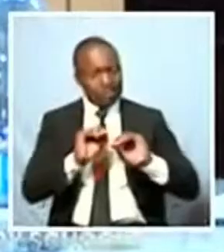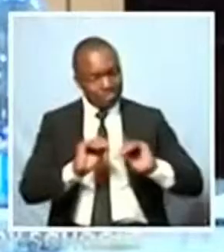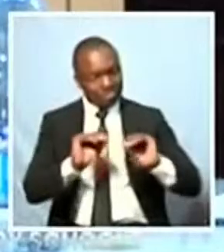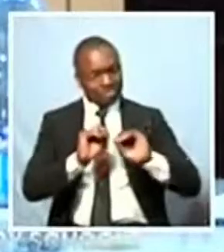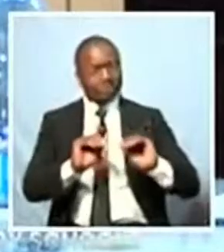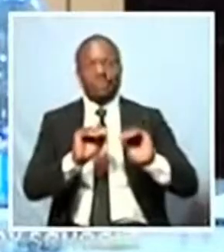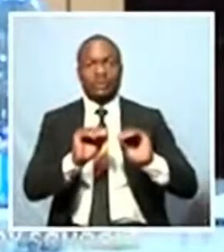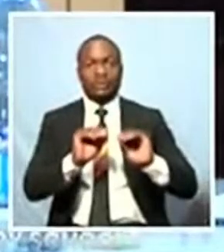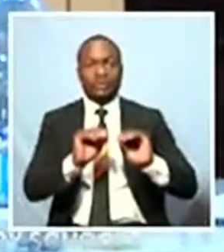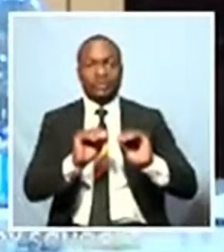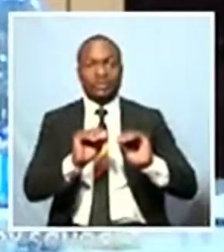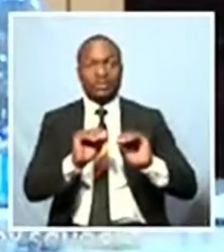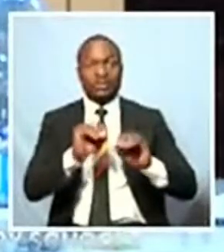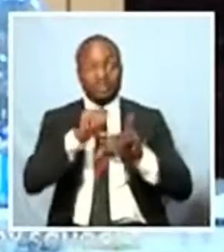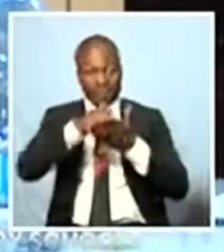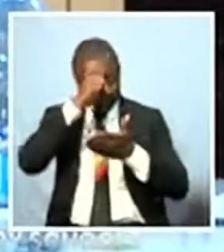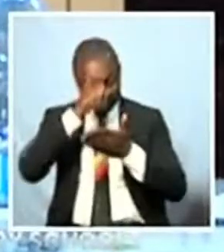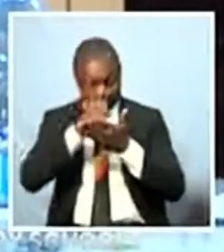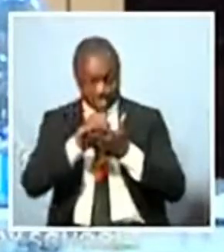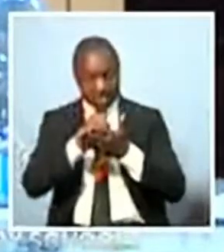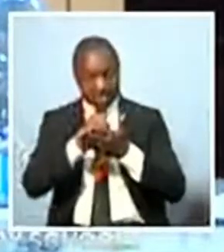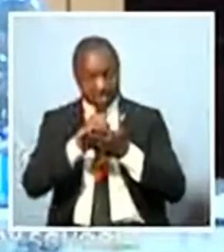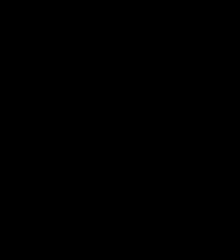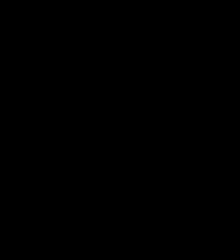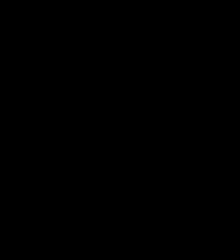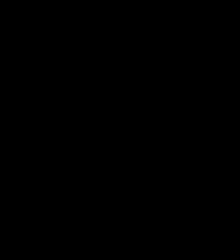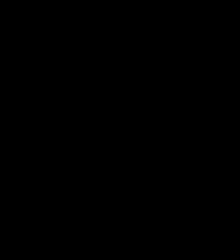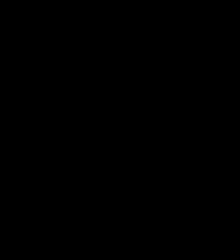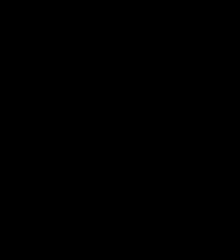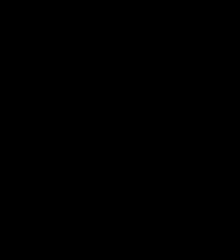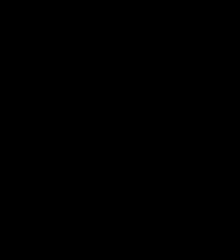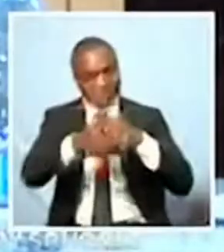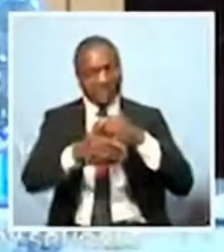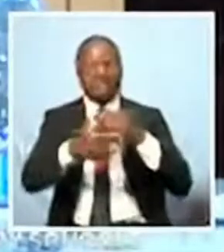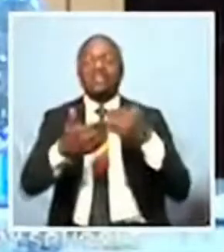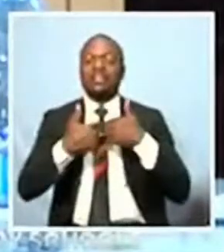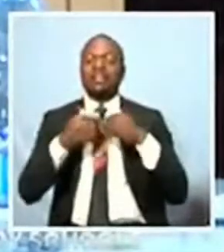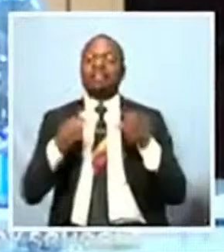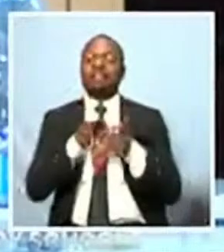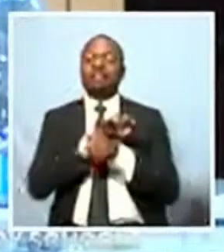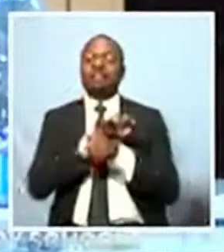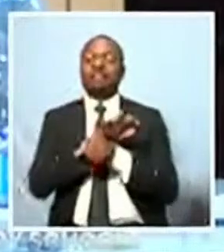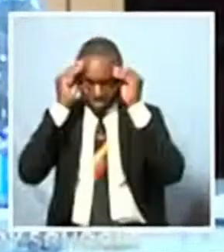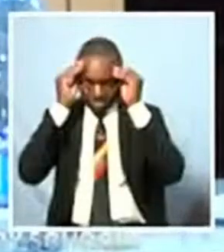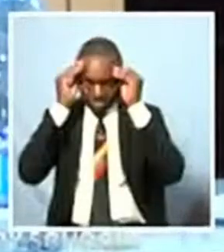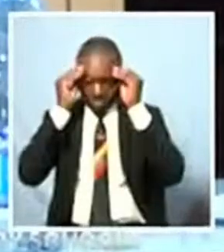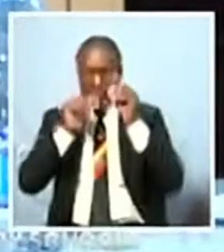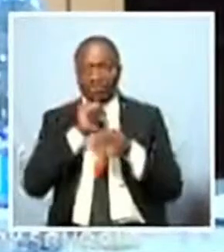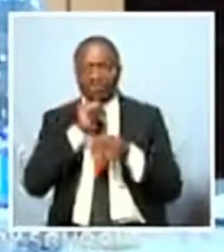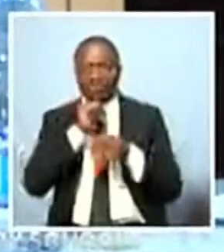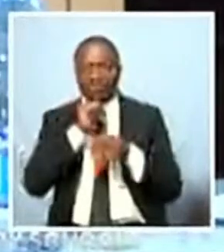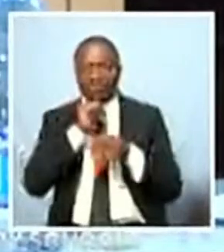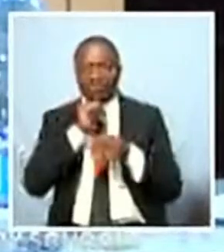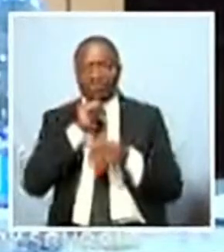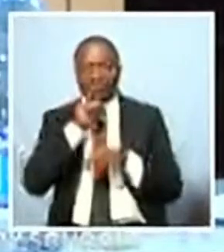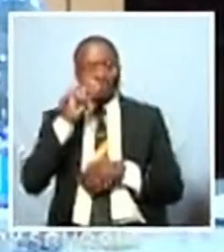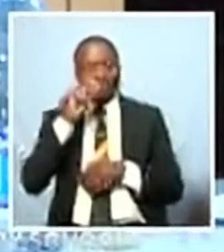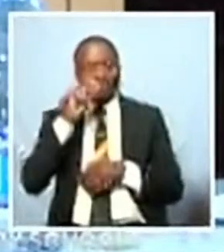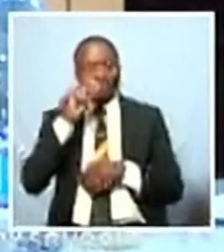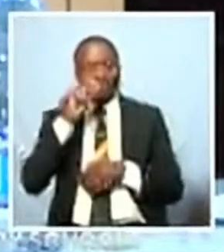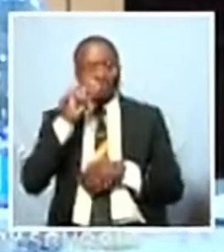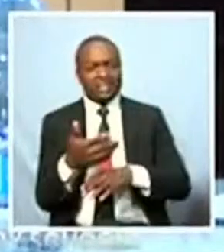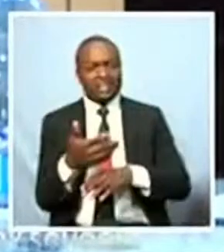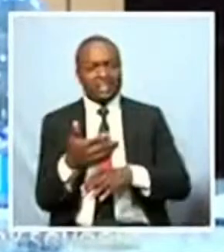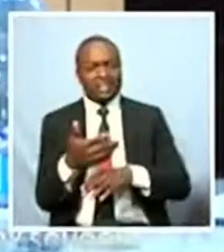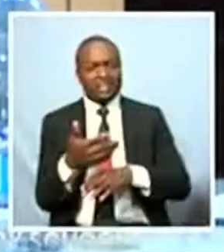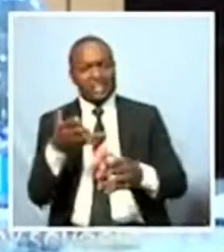college learners, so that you say, as they go in the field, they are well equipped. Like, I don't know, piecemeal